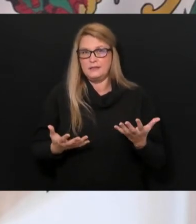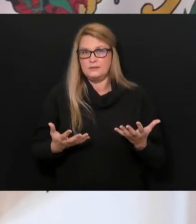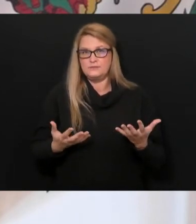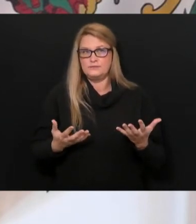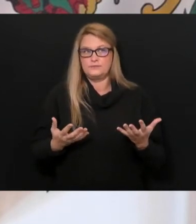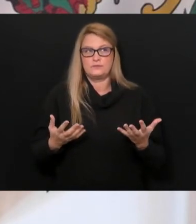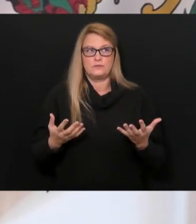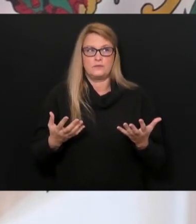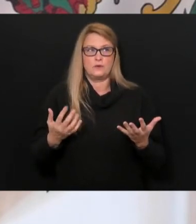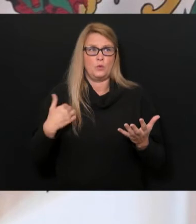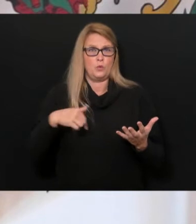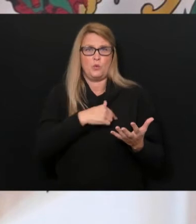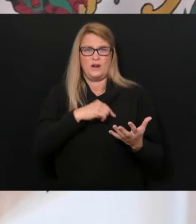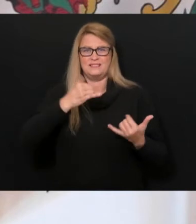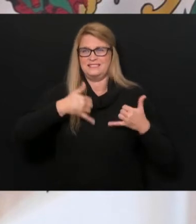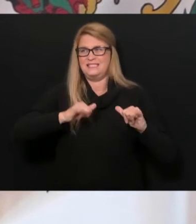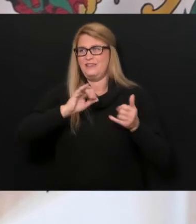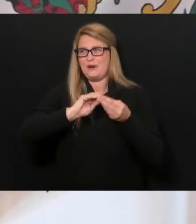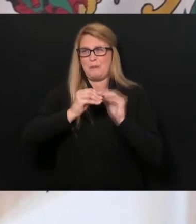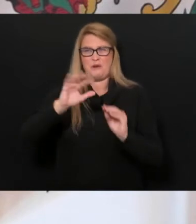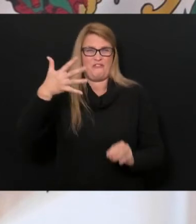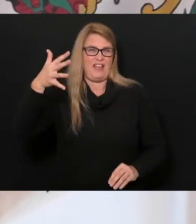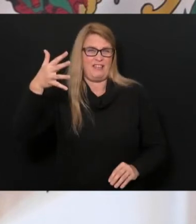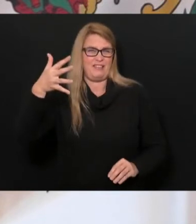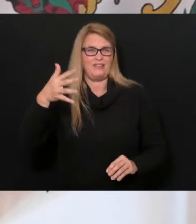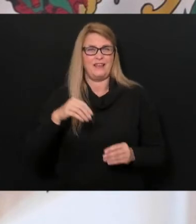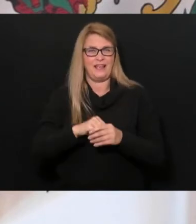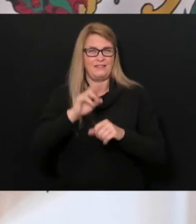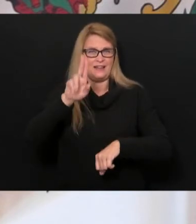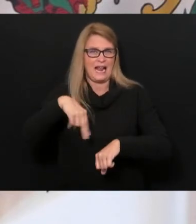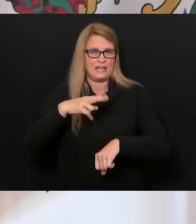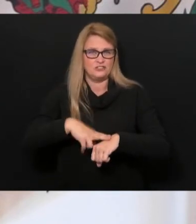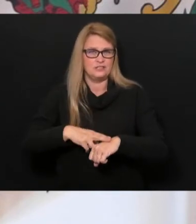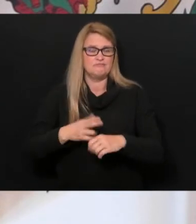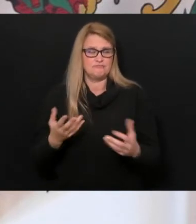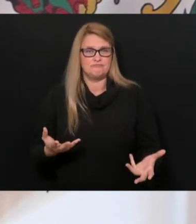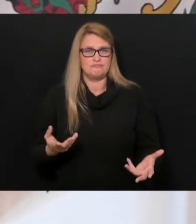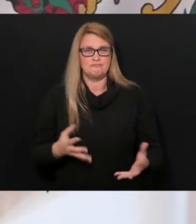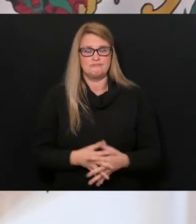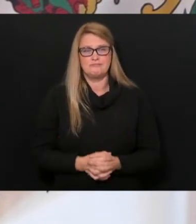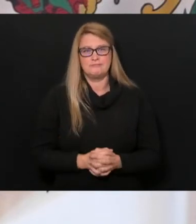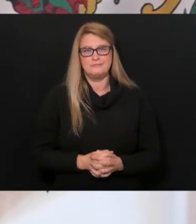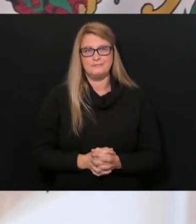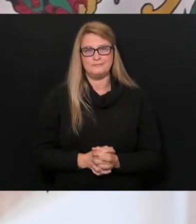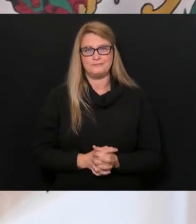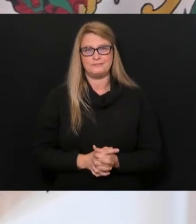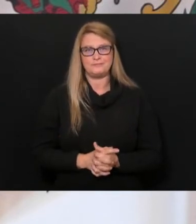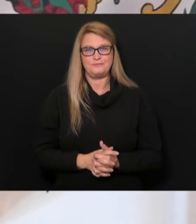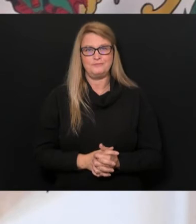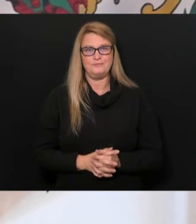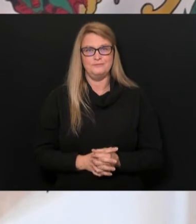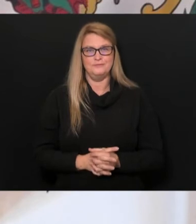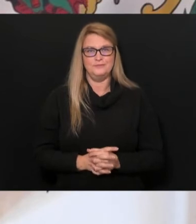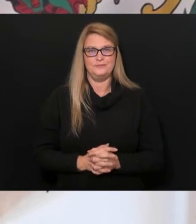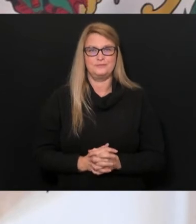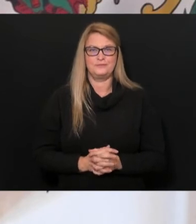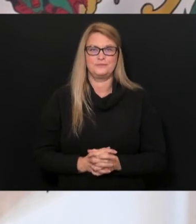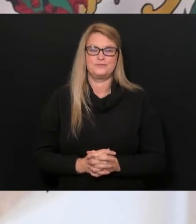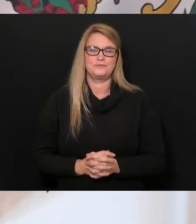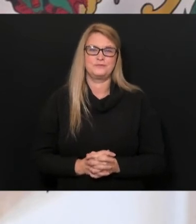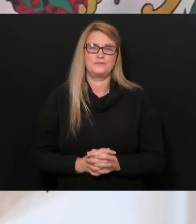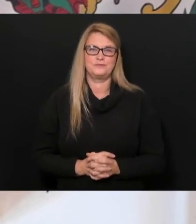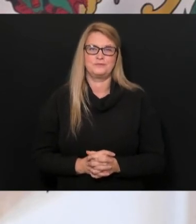we're still the fifth or something like that in the nation. But if you really just think we've